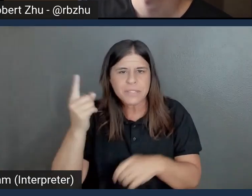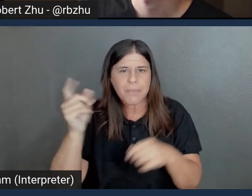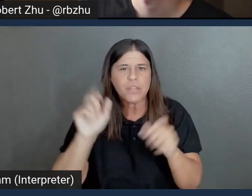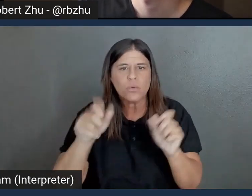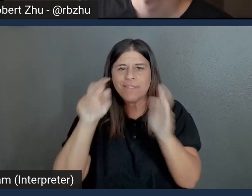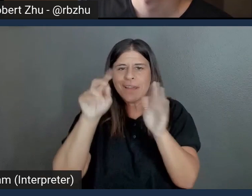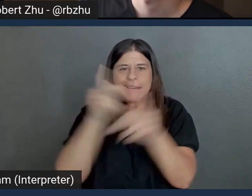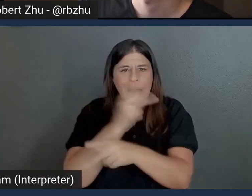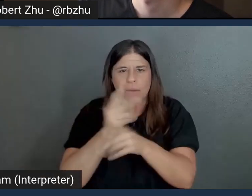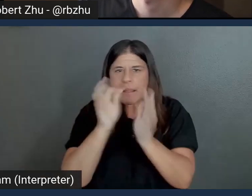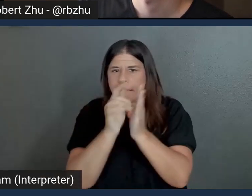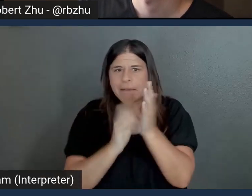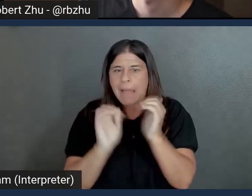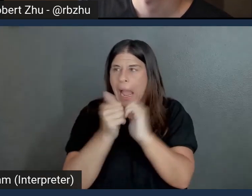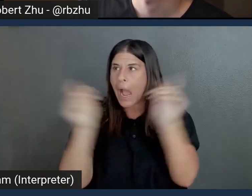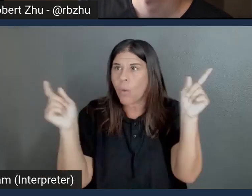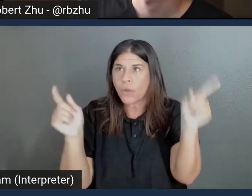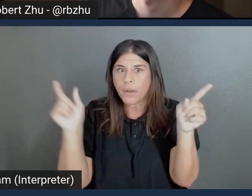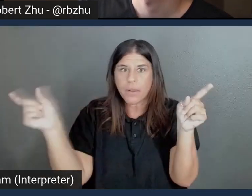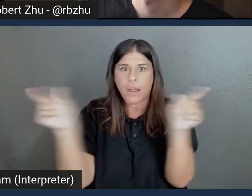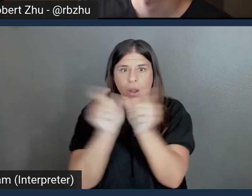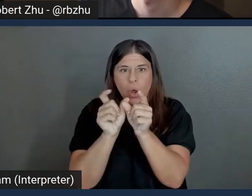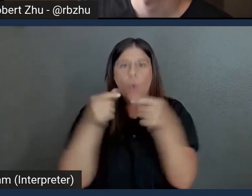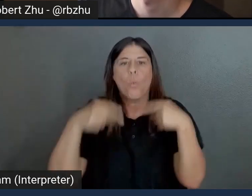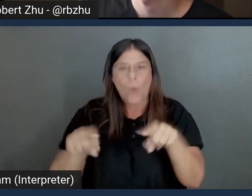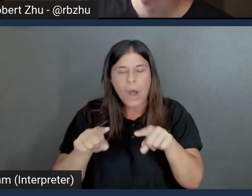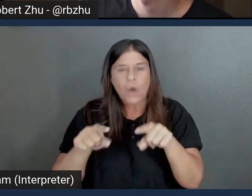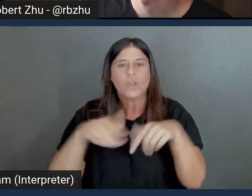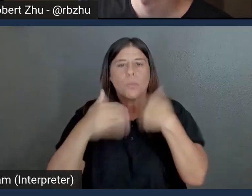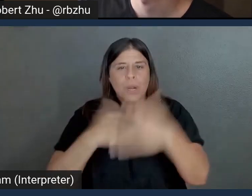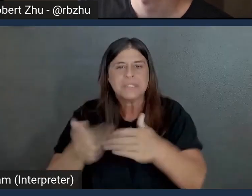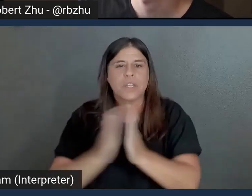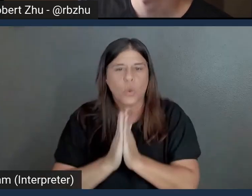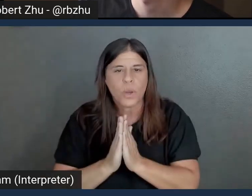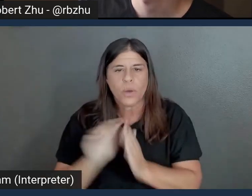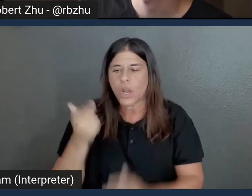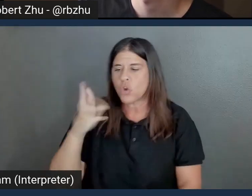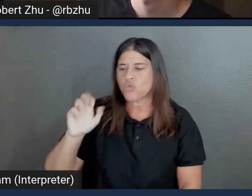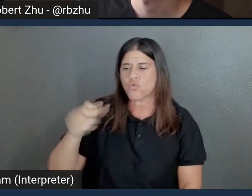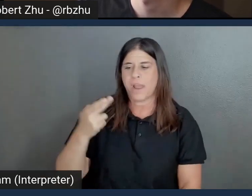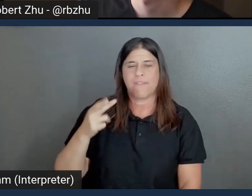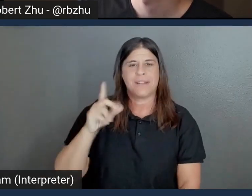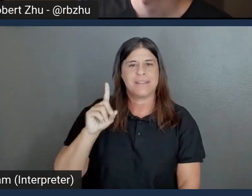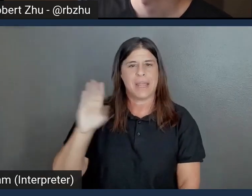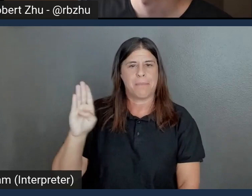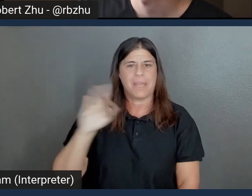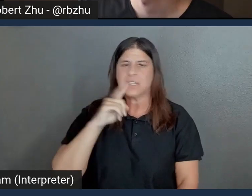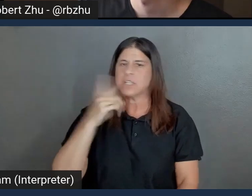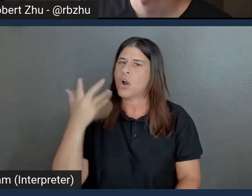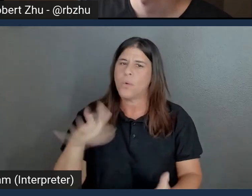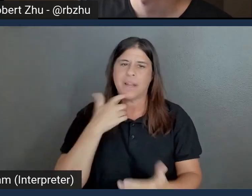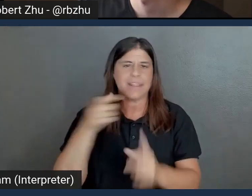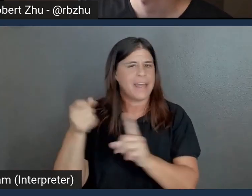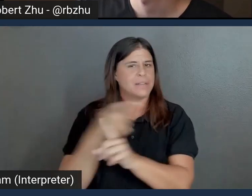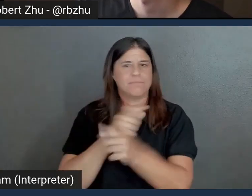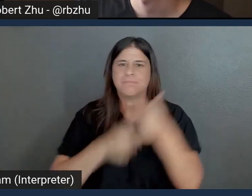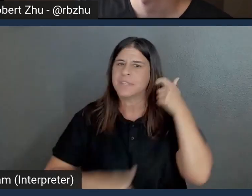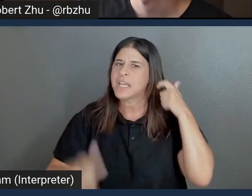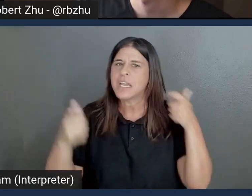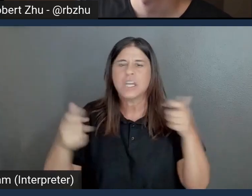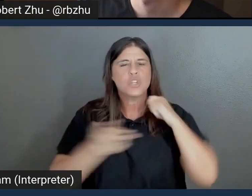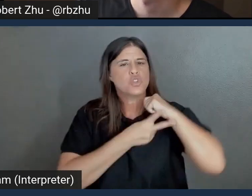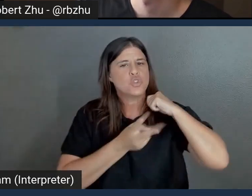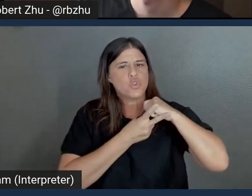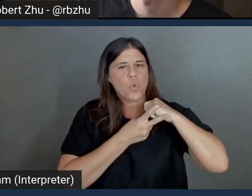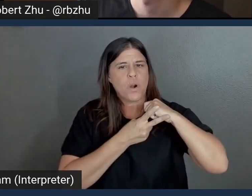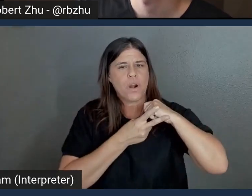those connections at the time you're processing the query. Graph databases, on the other hand, as I said, kind of store those